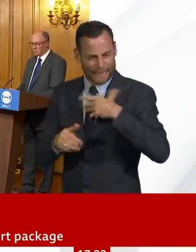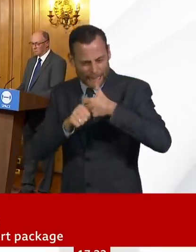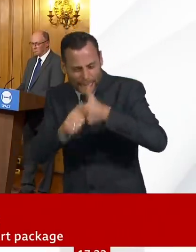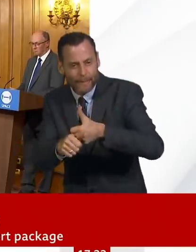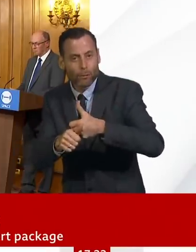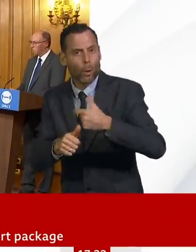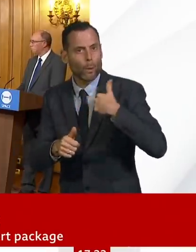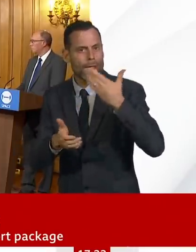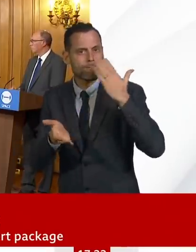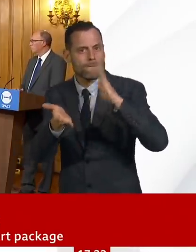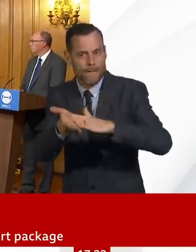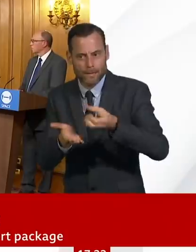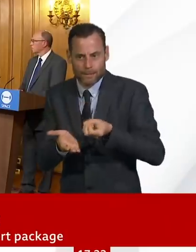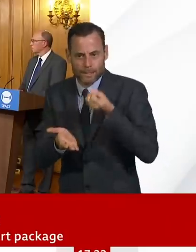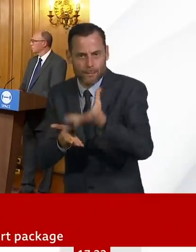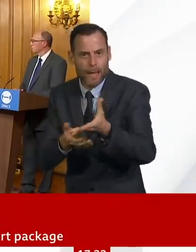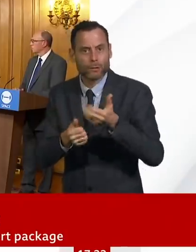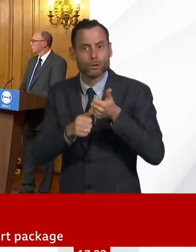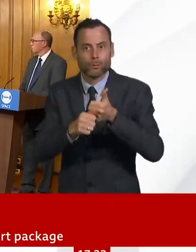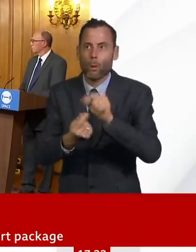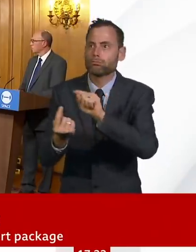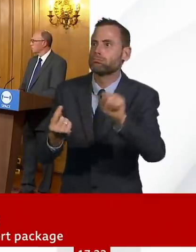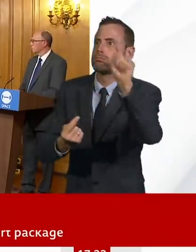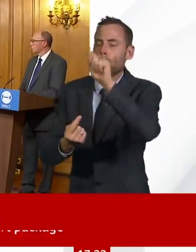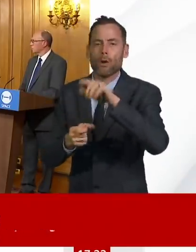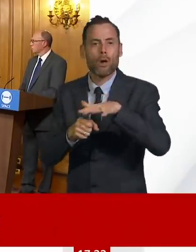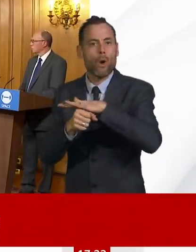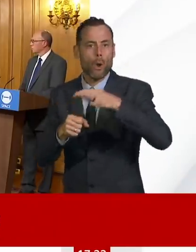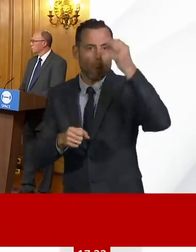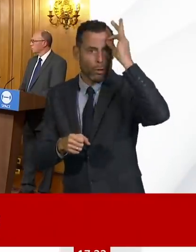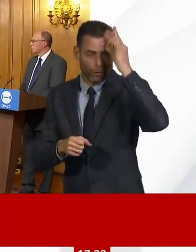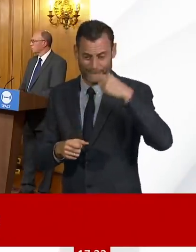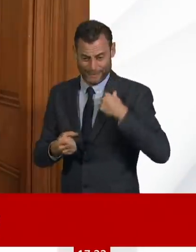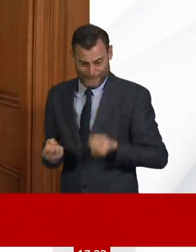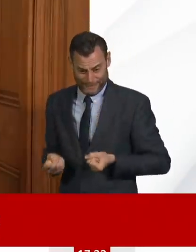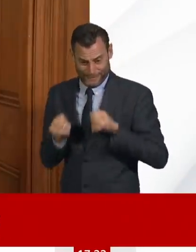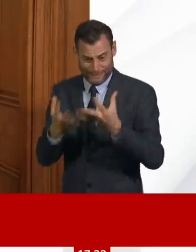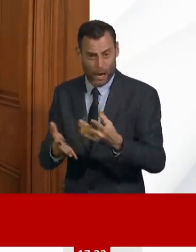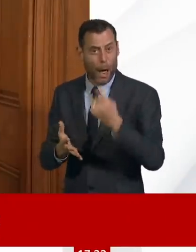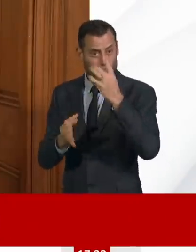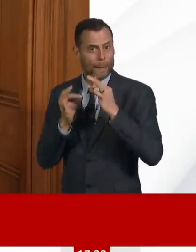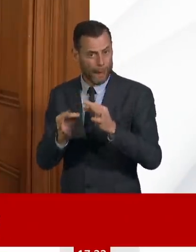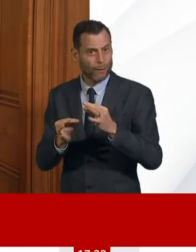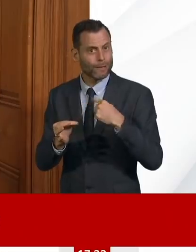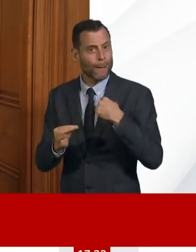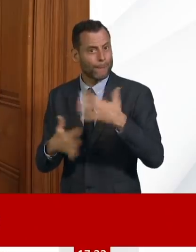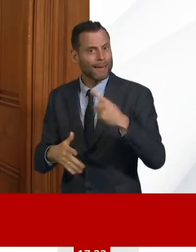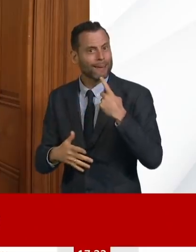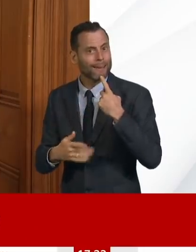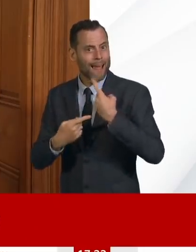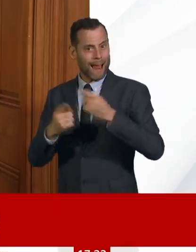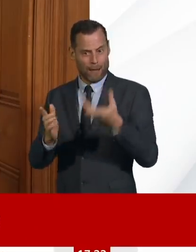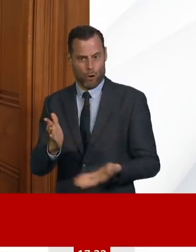support local authorities, and another £1 billion, as I said. And Greater Manchester will have access to all kinds of